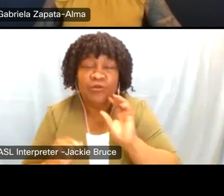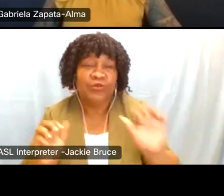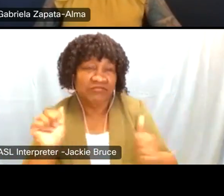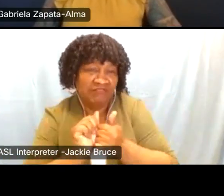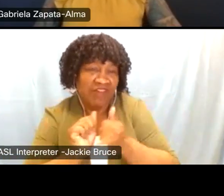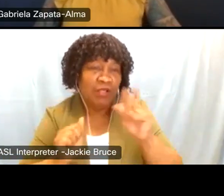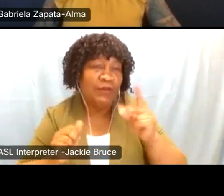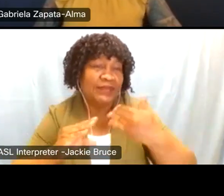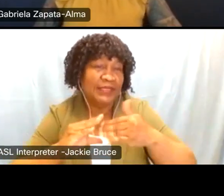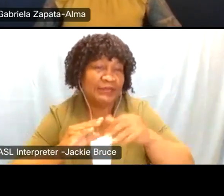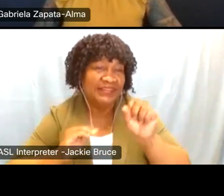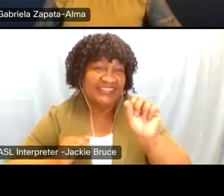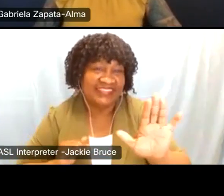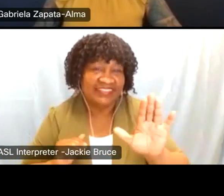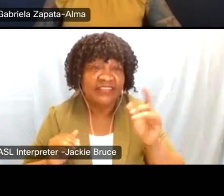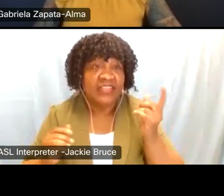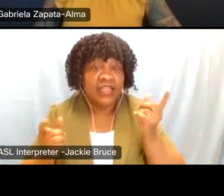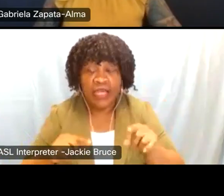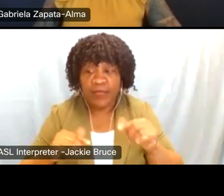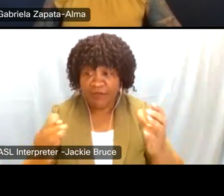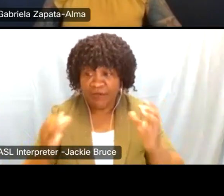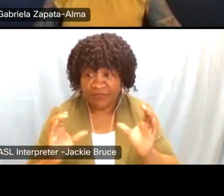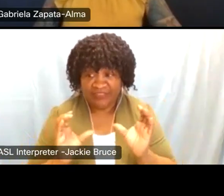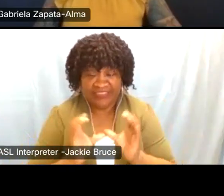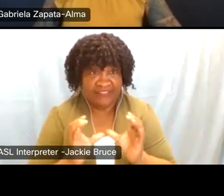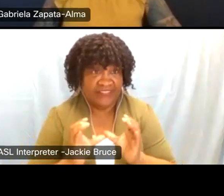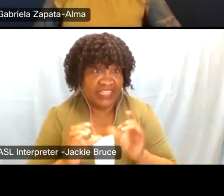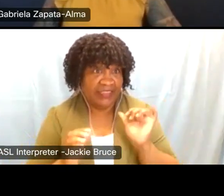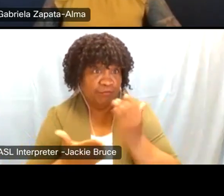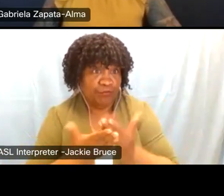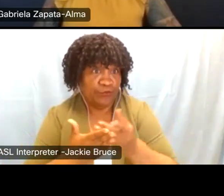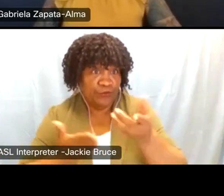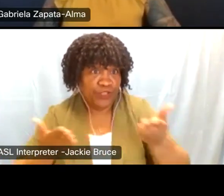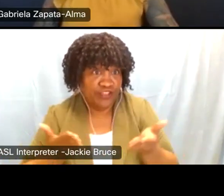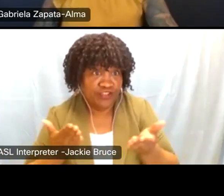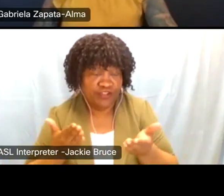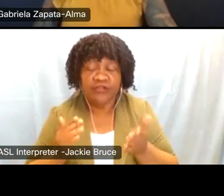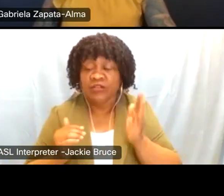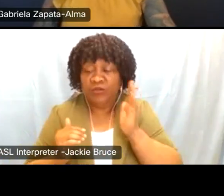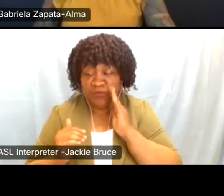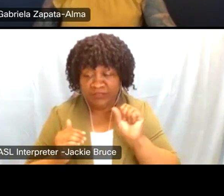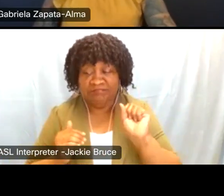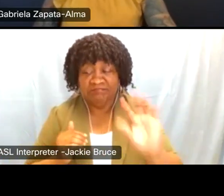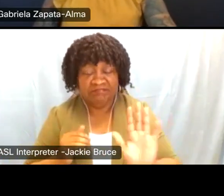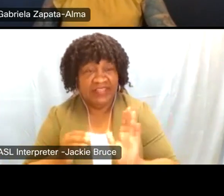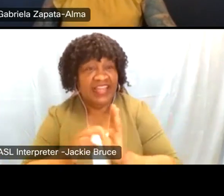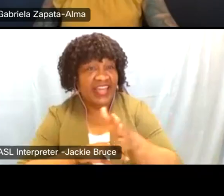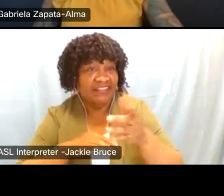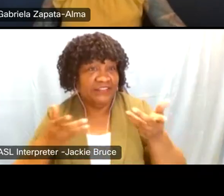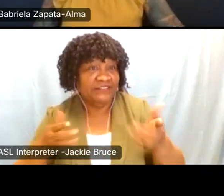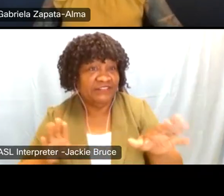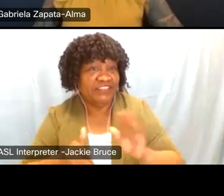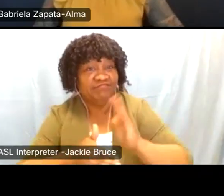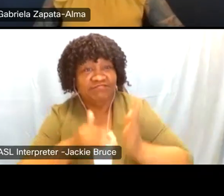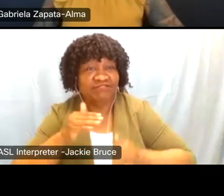well. And if folks would like certificates of attendance, that will also be made available after you complete